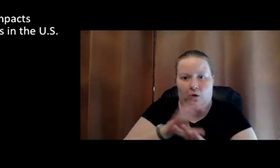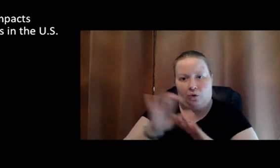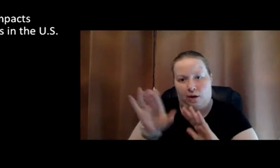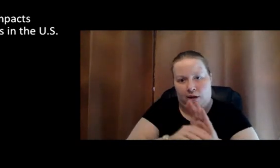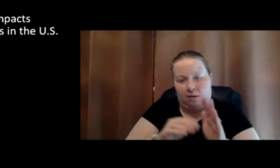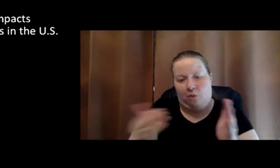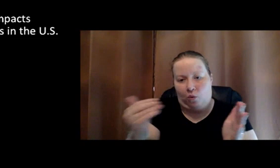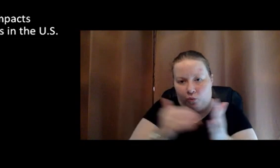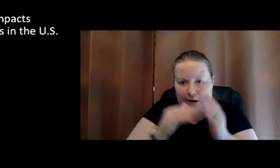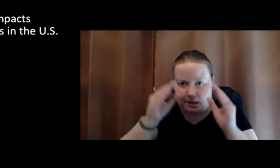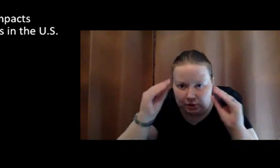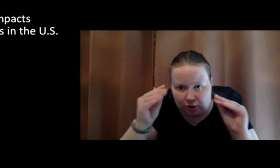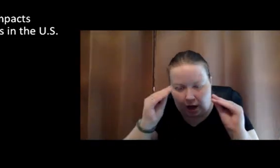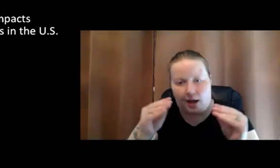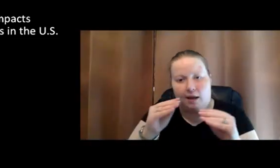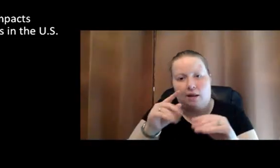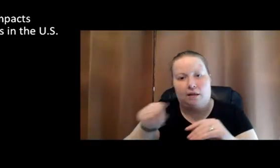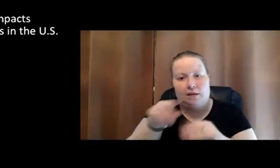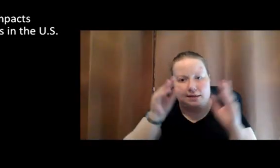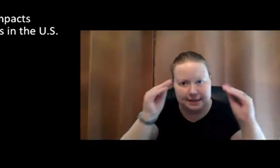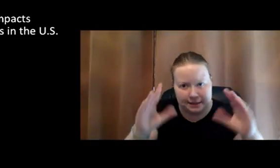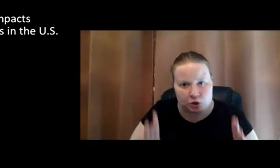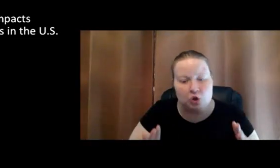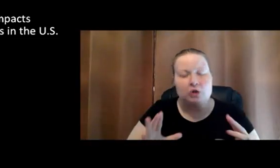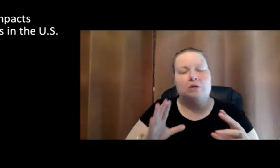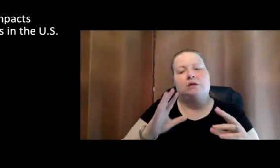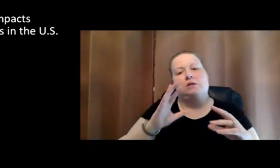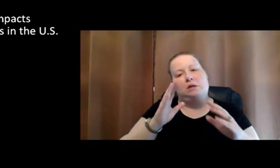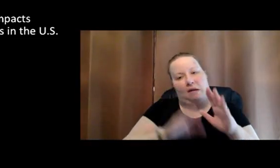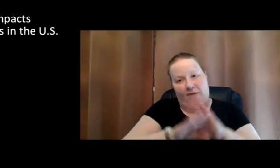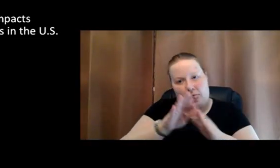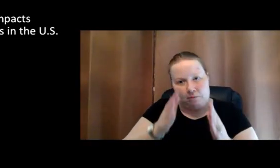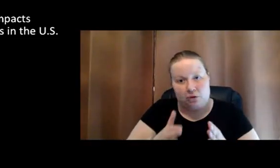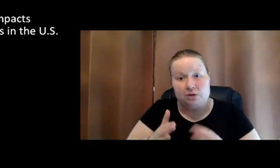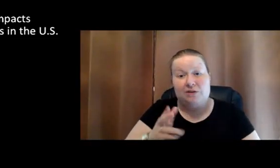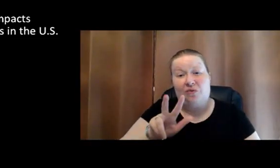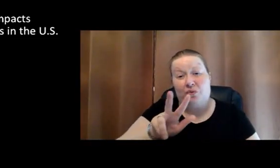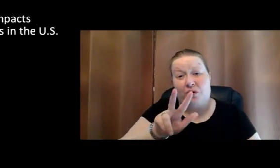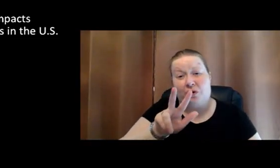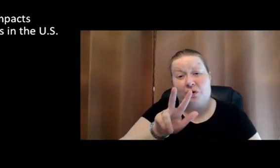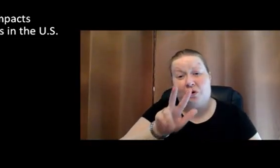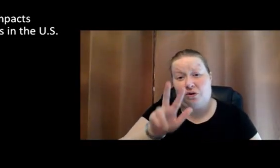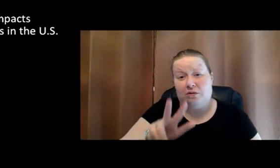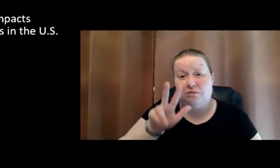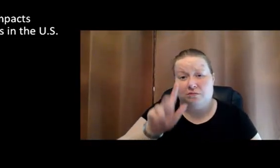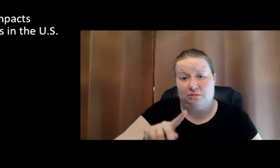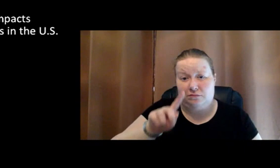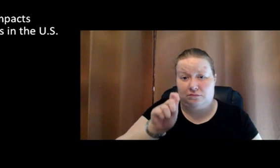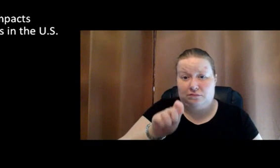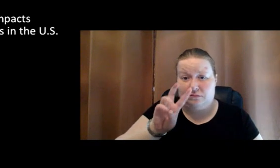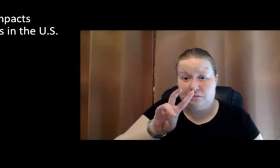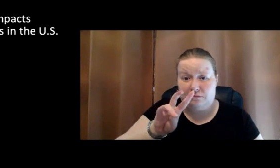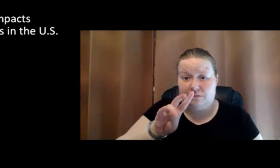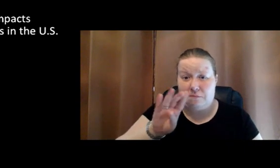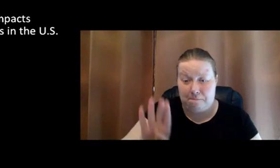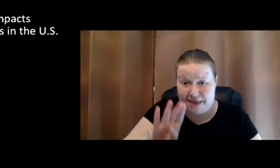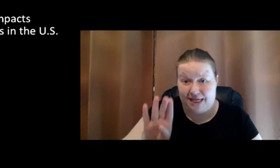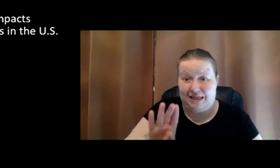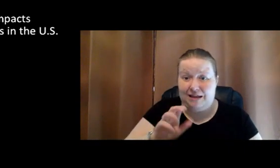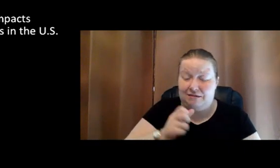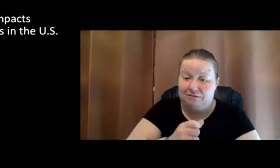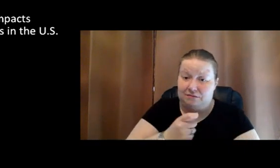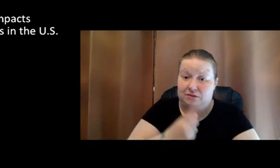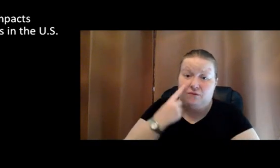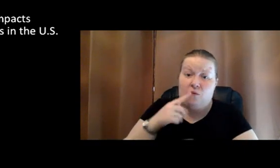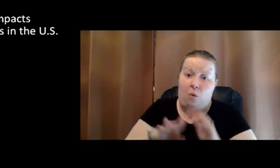teachers. We have to retrain all the developers. And at $331.7 billion a year for just the developers alone, that